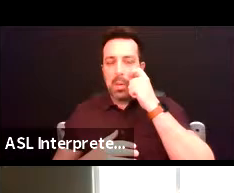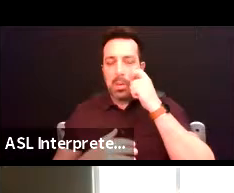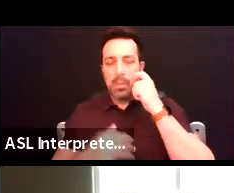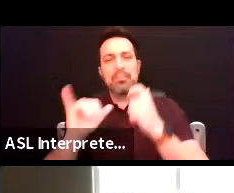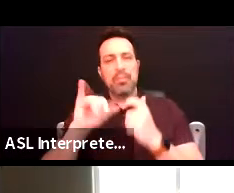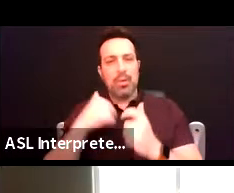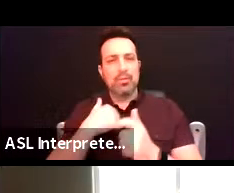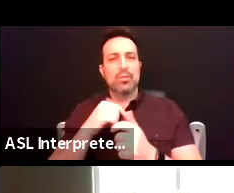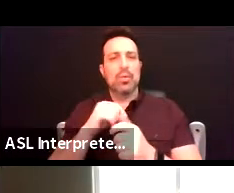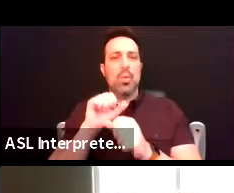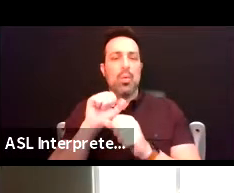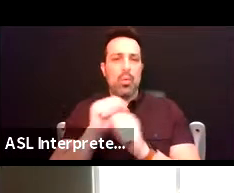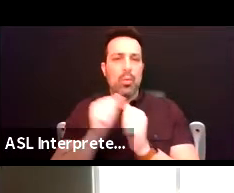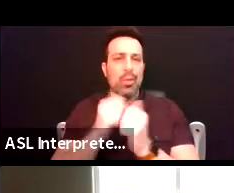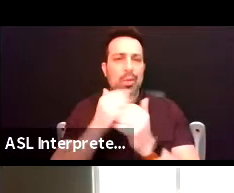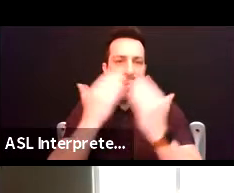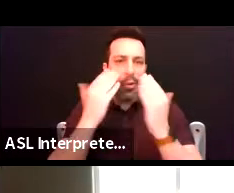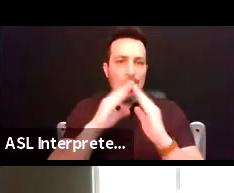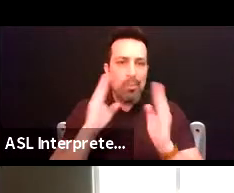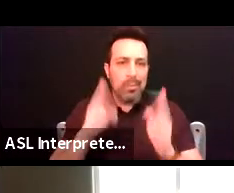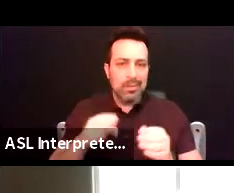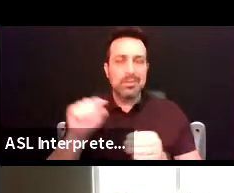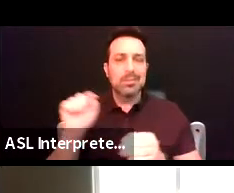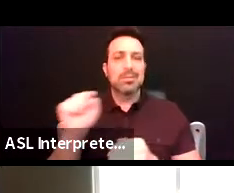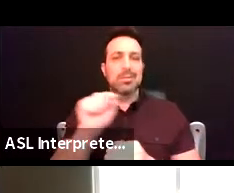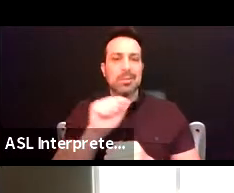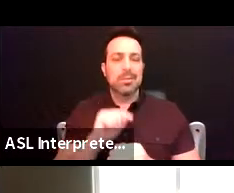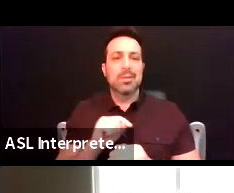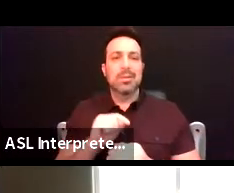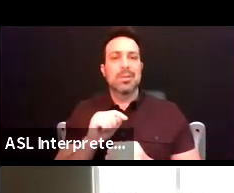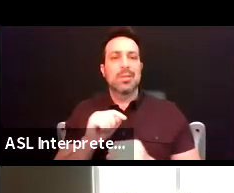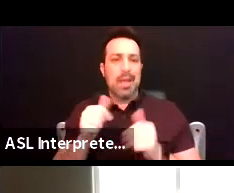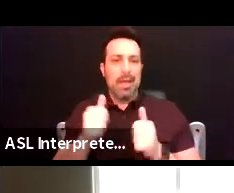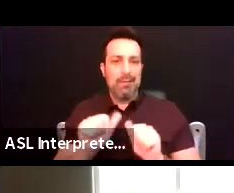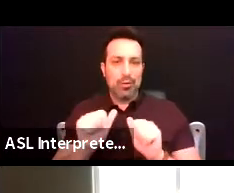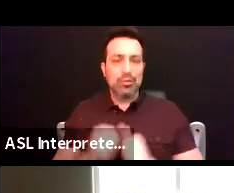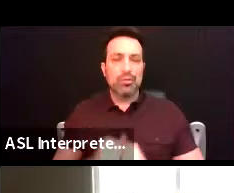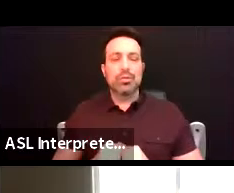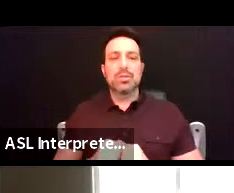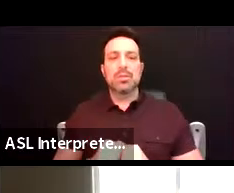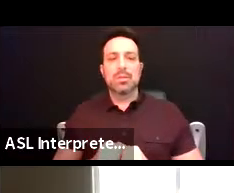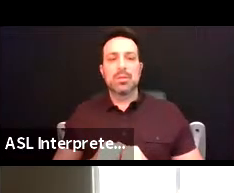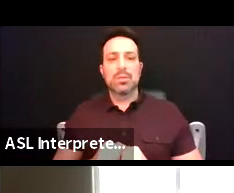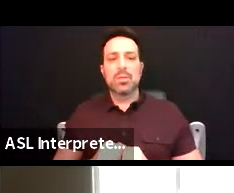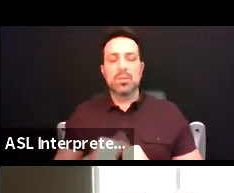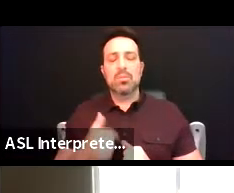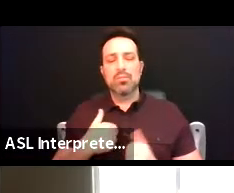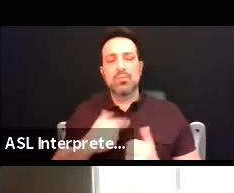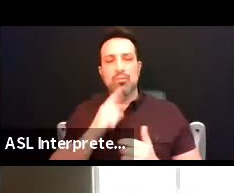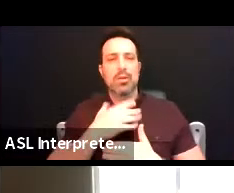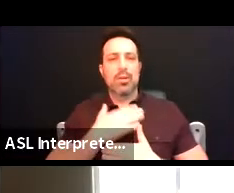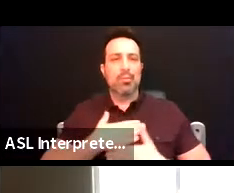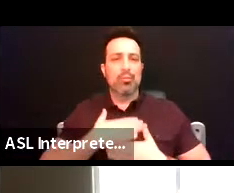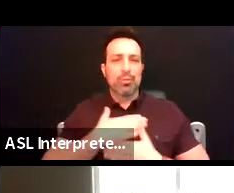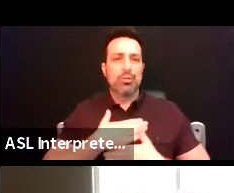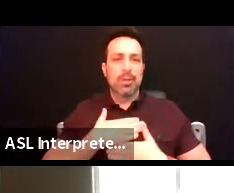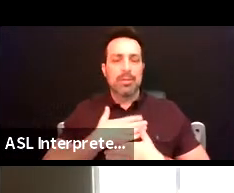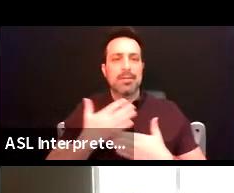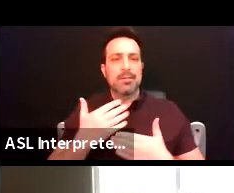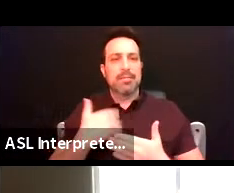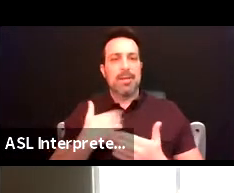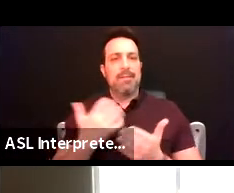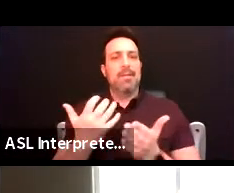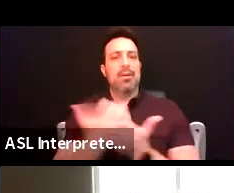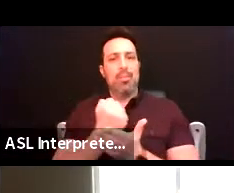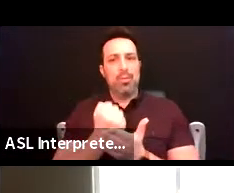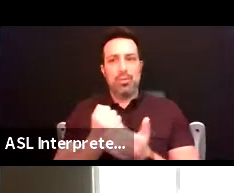helping with our homelessness and houselessness efforts. And so I really appreciate having the opportunity